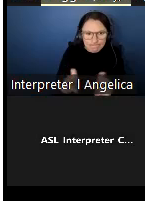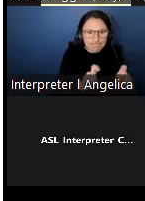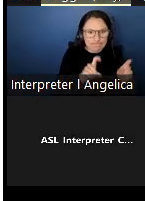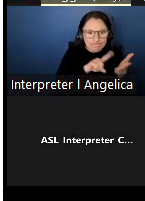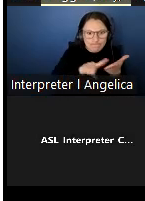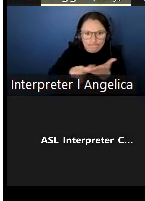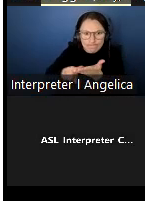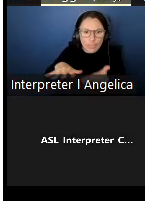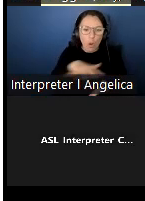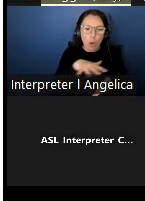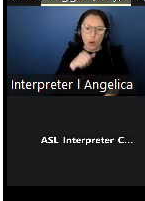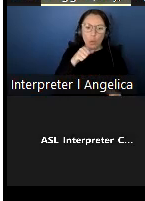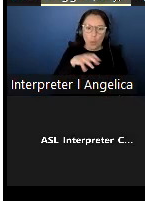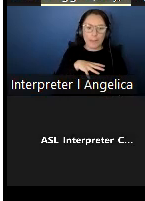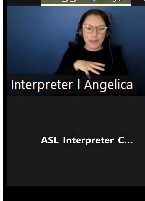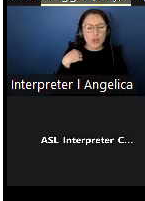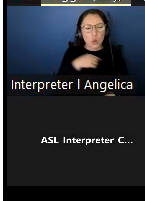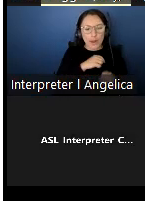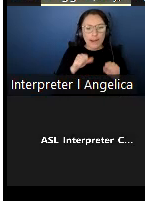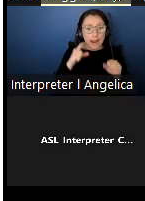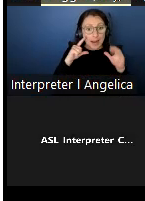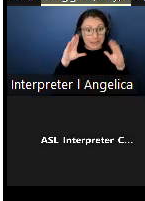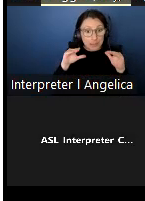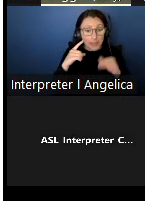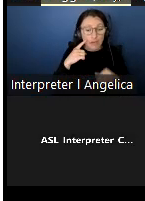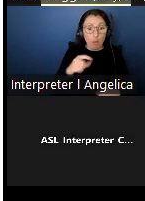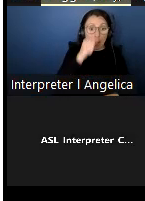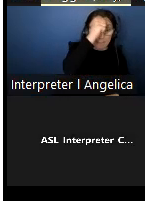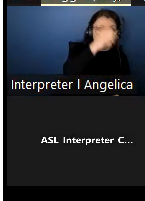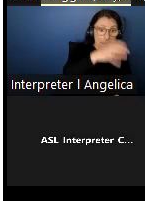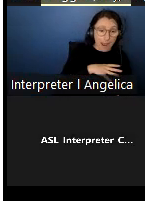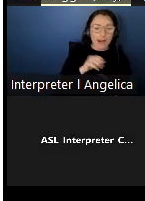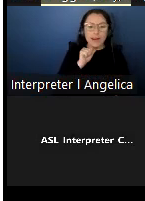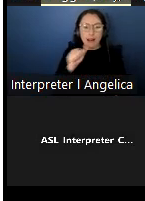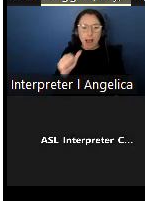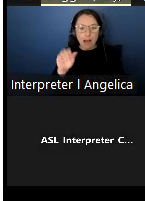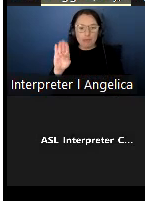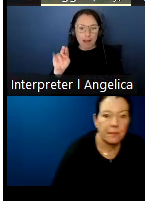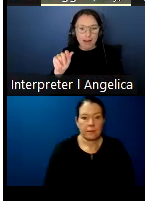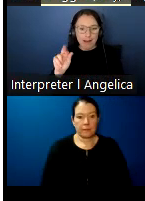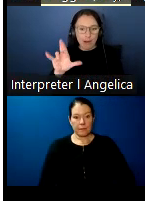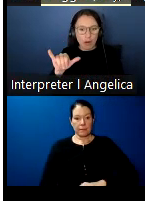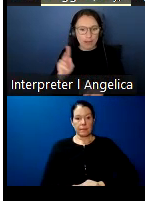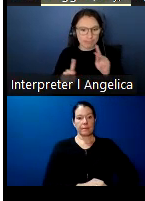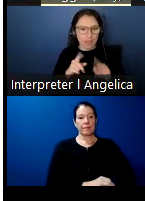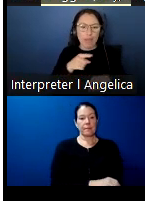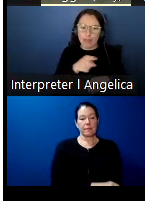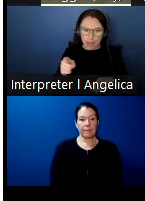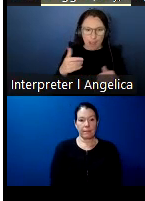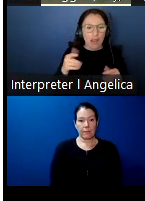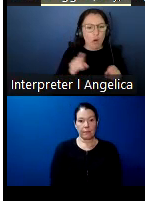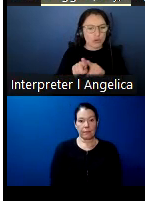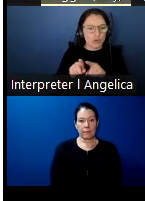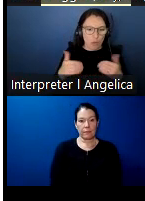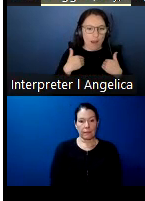also deduce that for men and non-binary folks, that they will also have higher health costs, and they will also see